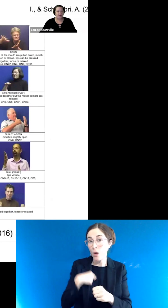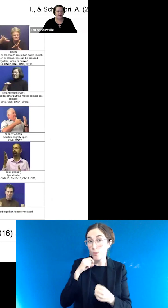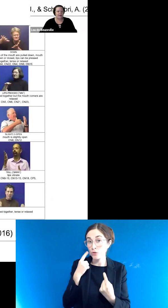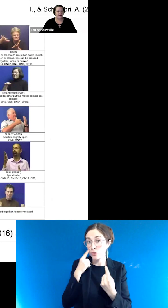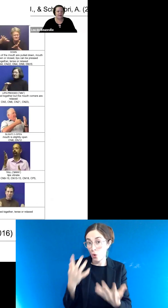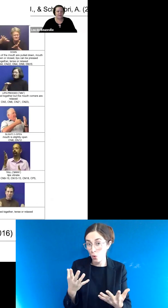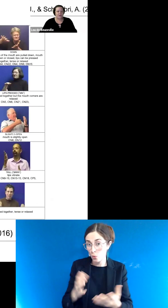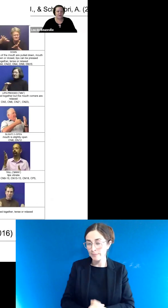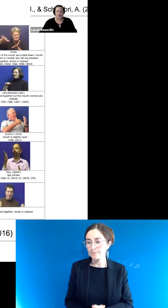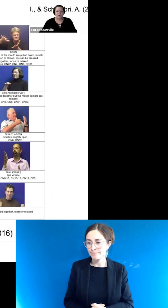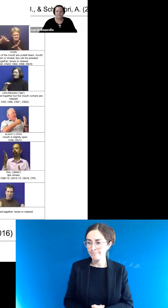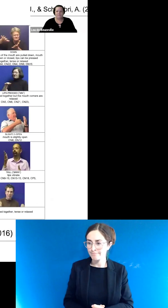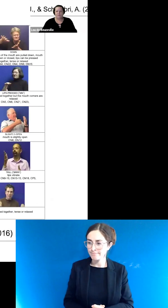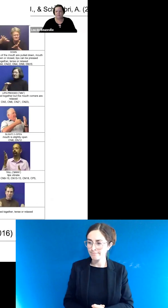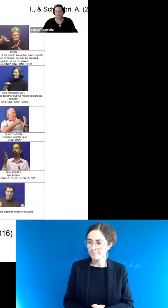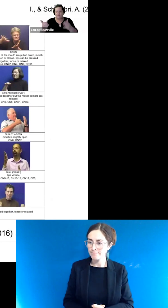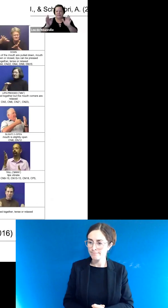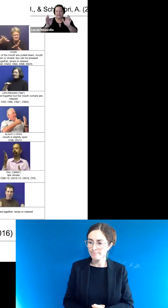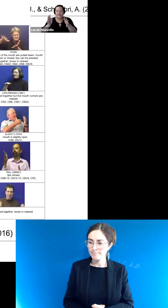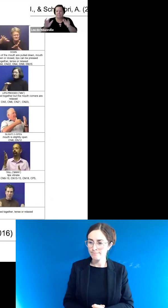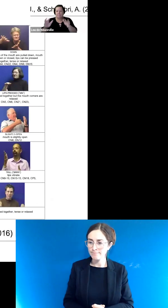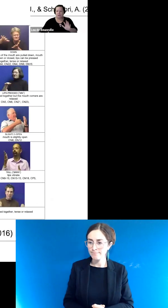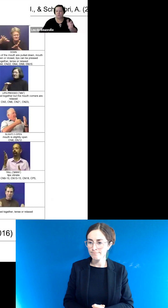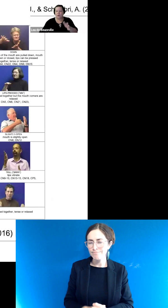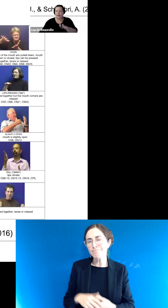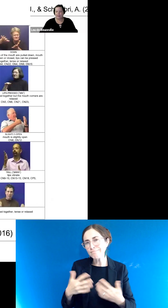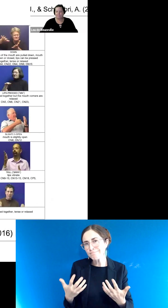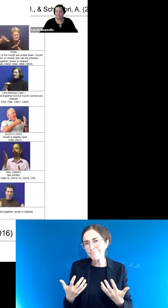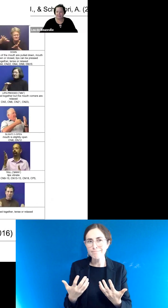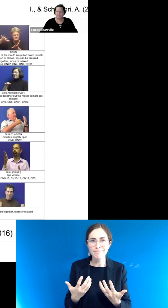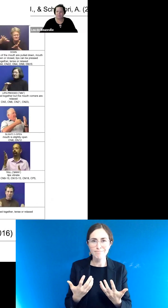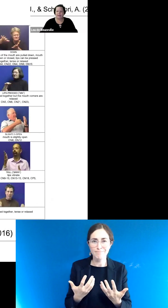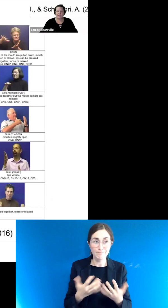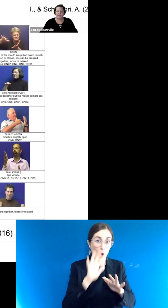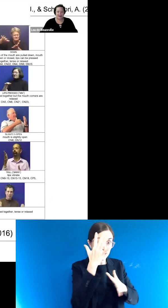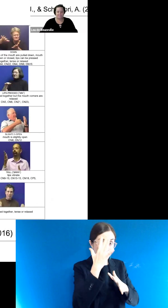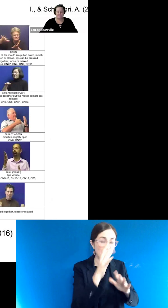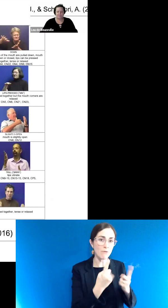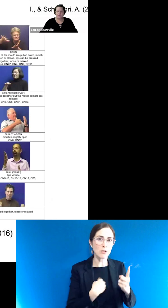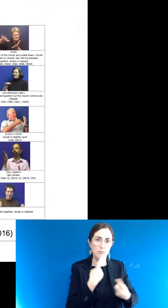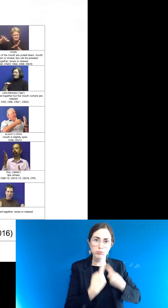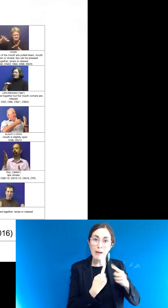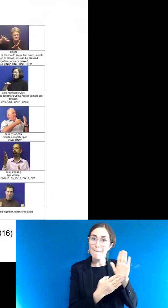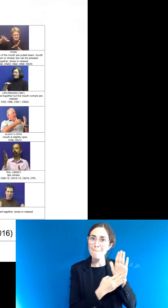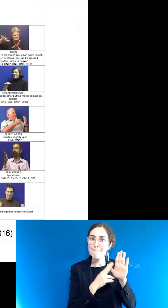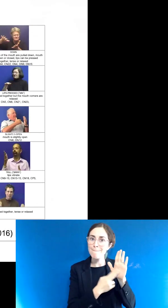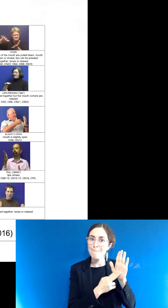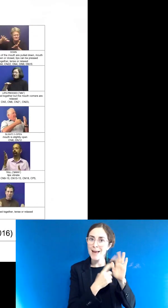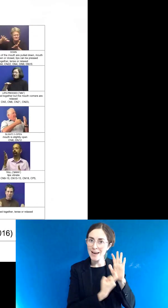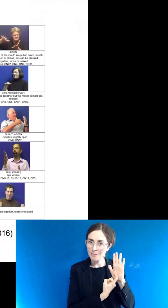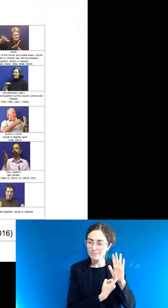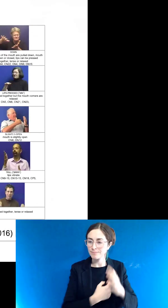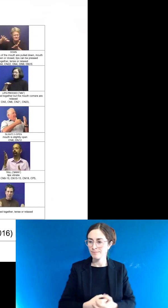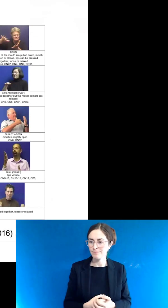show are of things that happen, you know, the way things happen in Auslan. One is manner. So when you talk